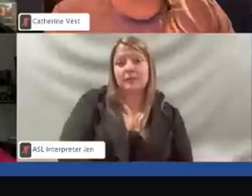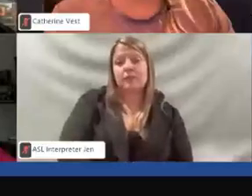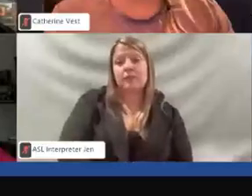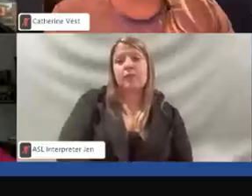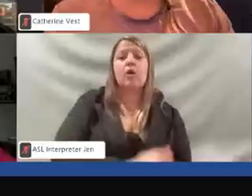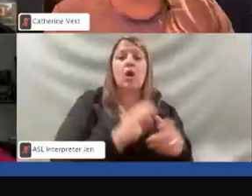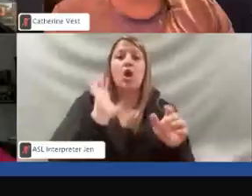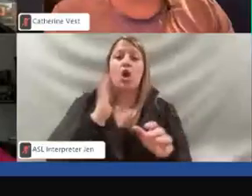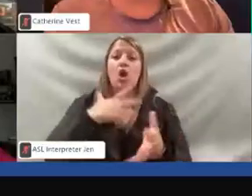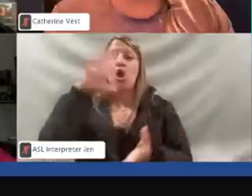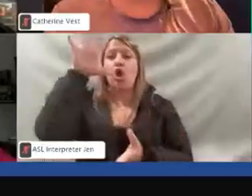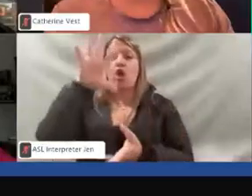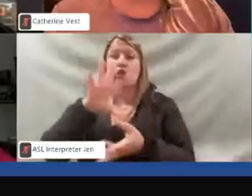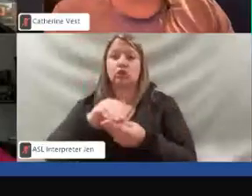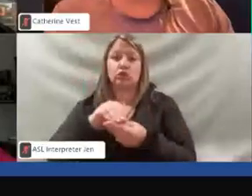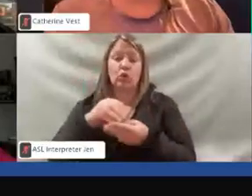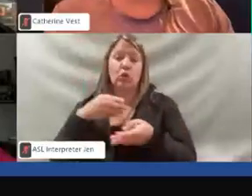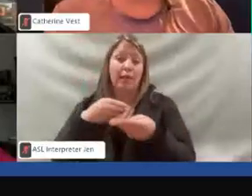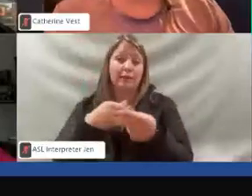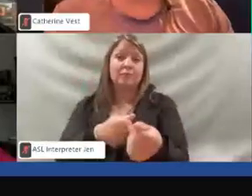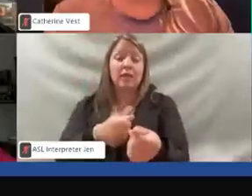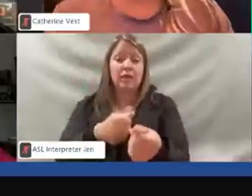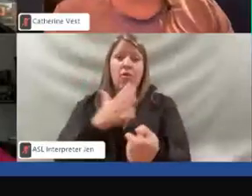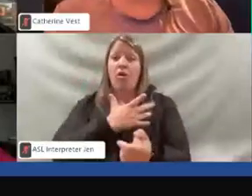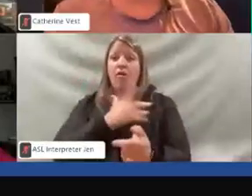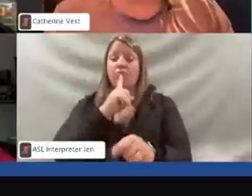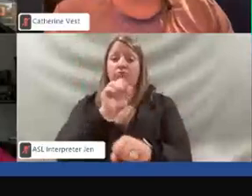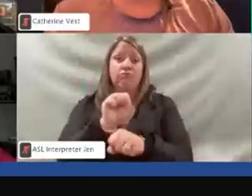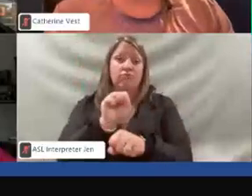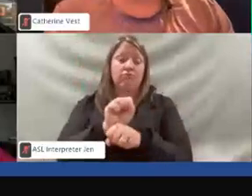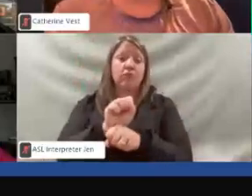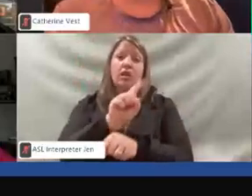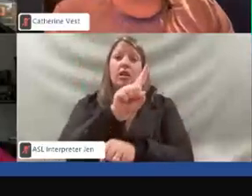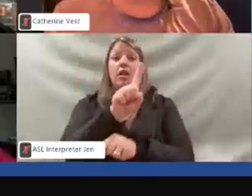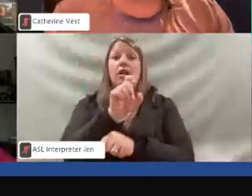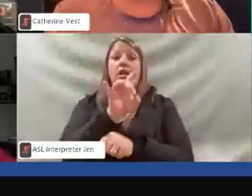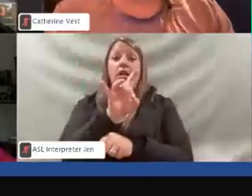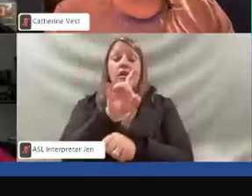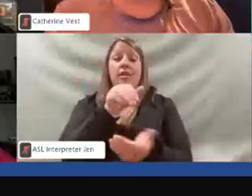On our total operating expenses, our actuals are